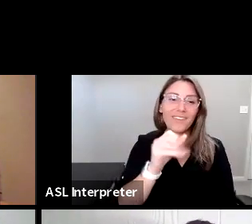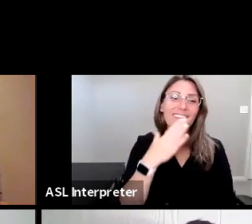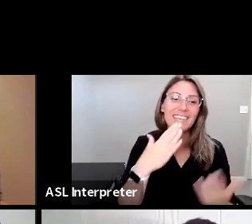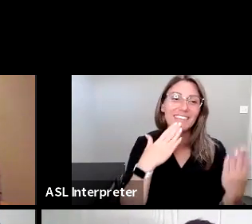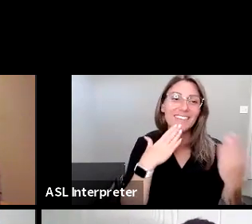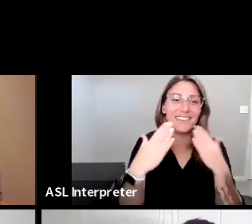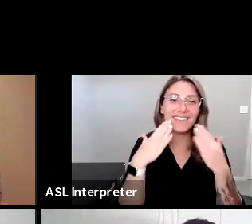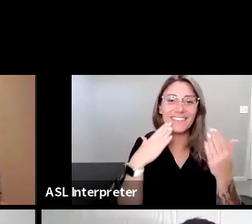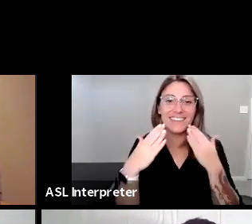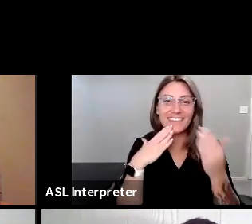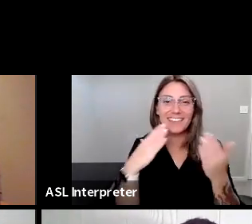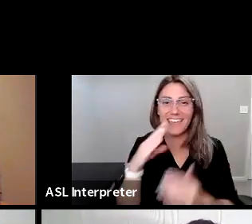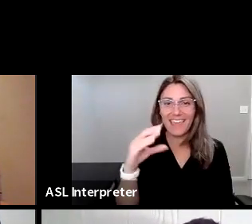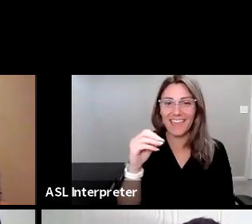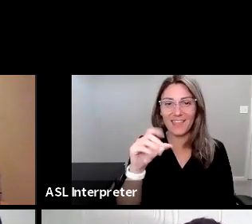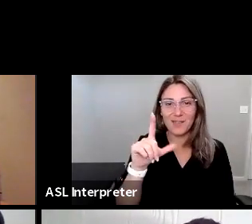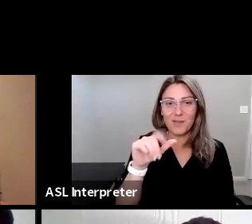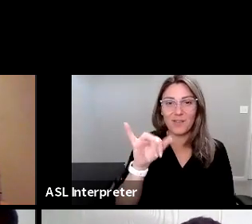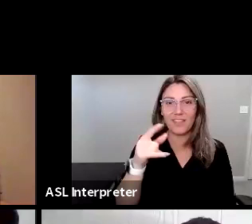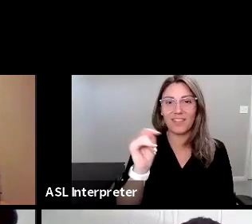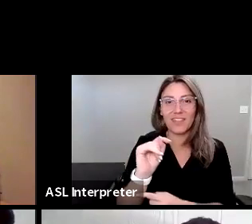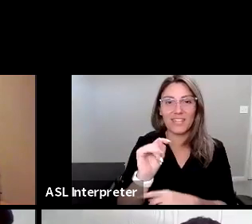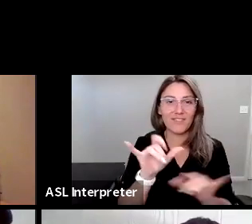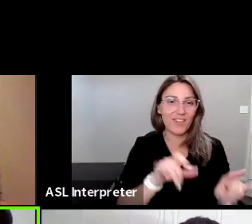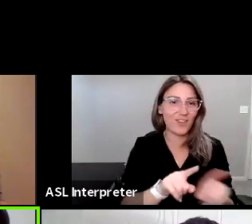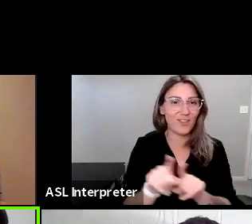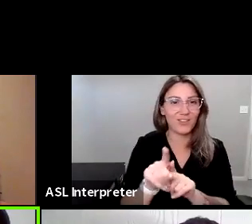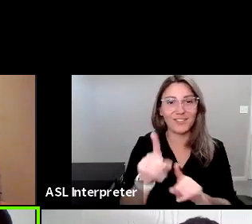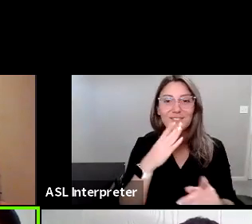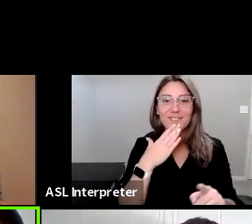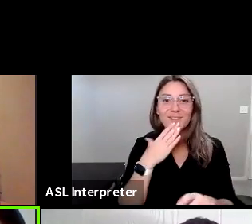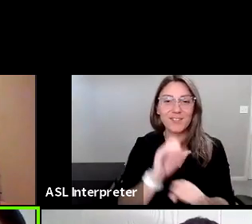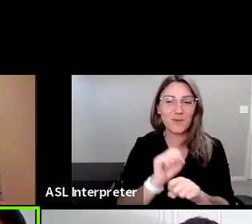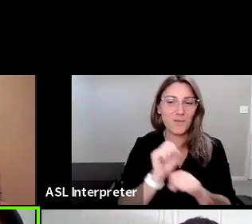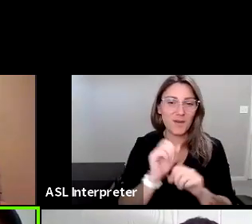Thank you. And Olivette too. Thank you so much Yeah, for helping good Yeah. out. job. Oh, For sure. Olivette,